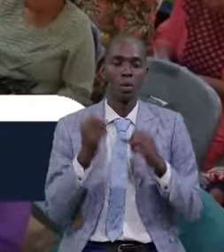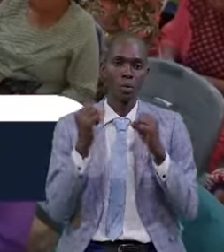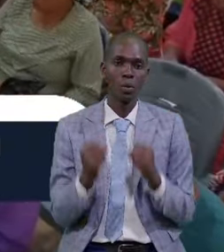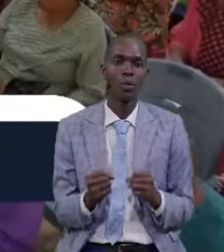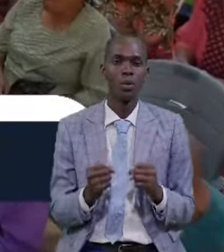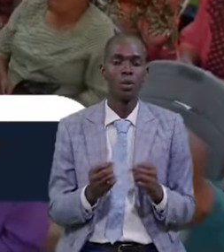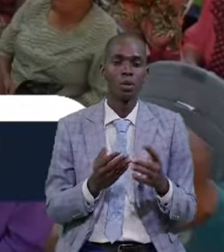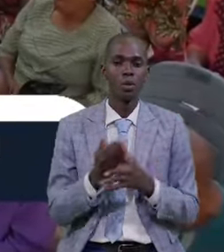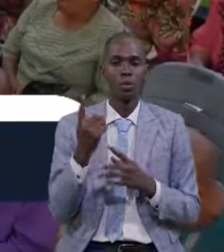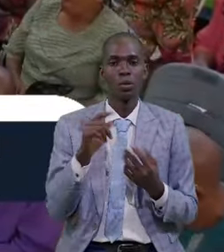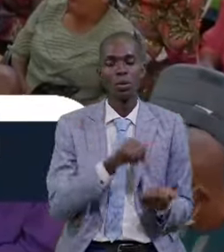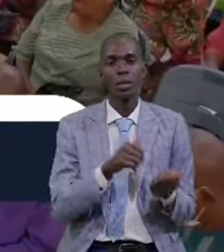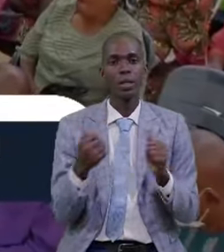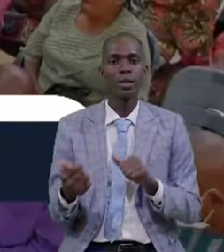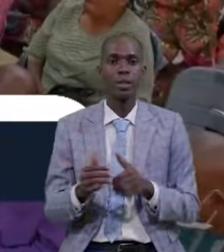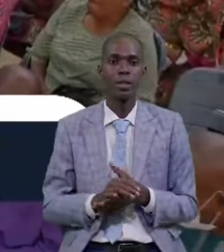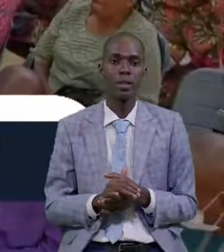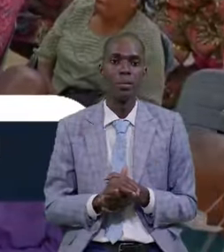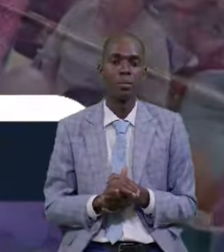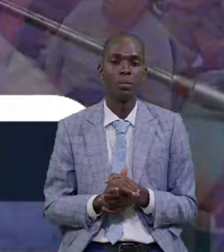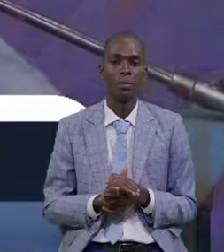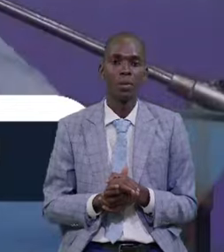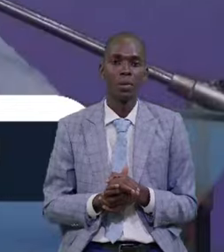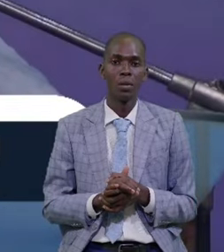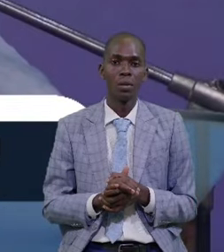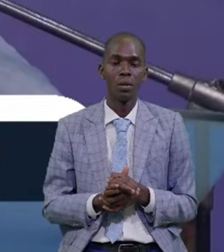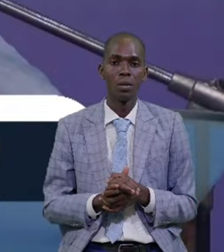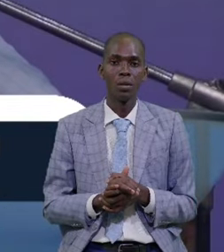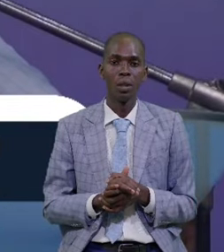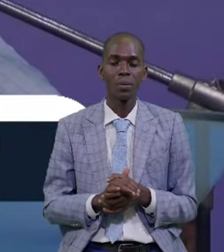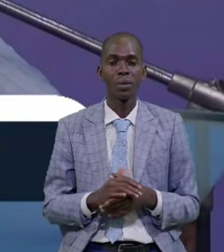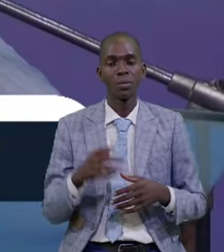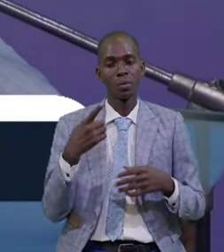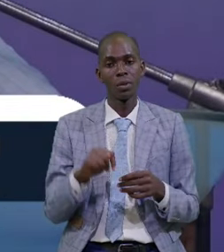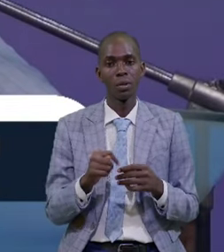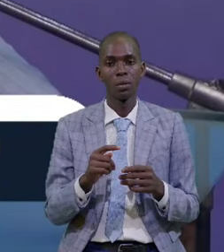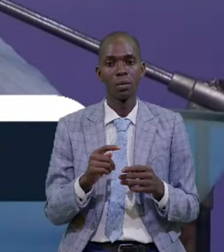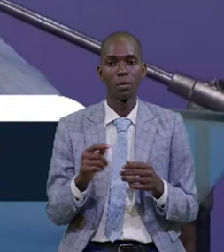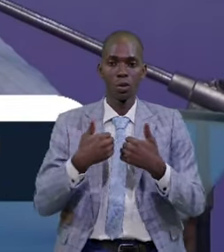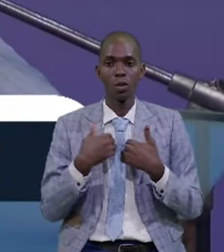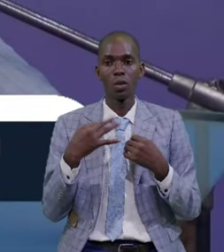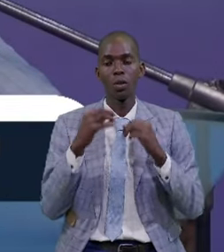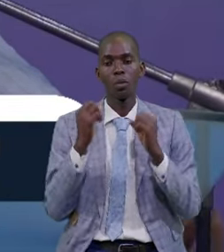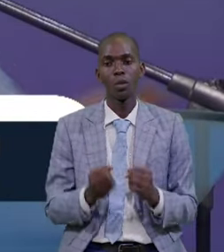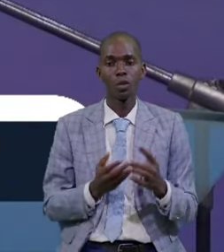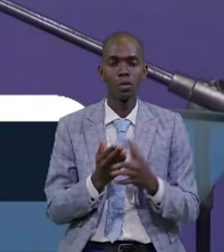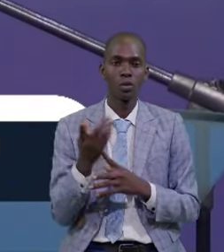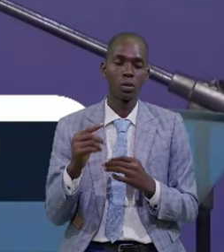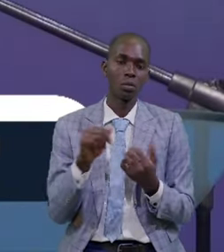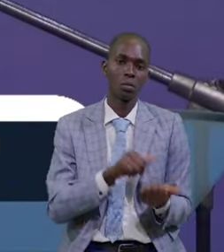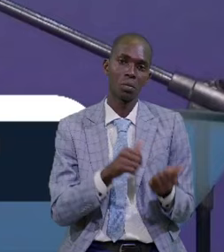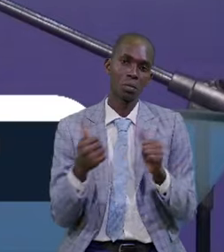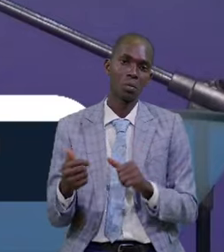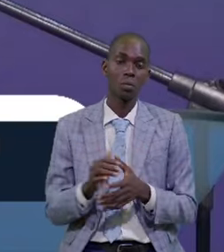the baptism. The possession of power through the baptism. When